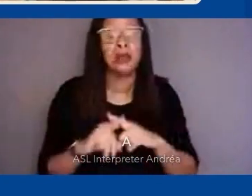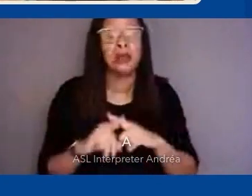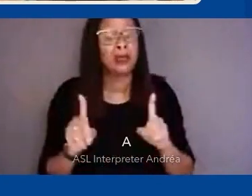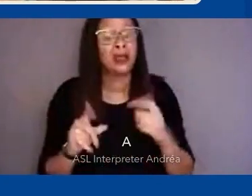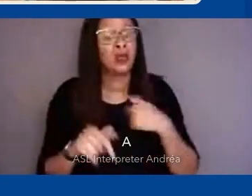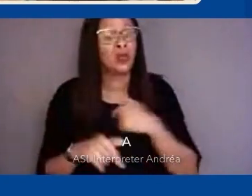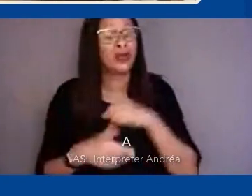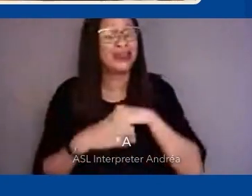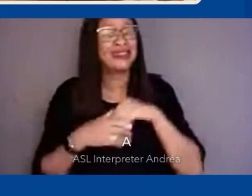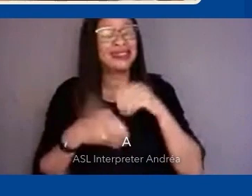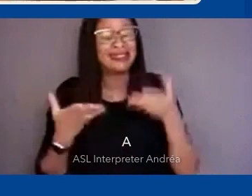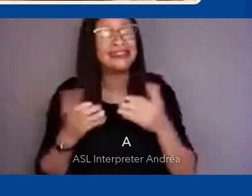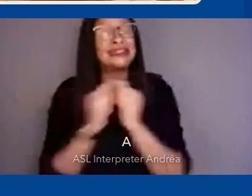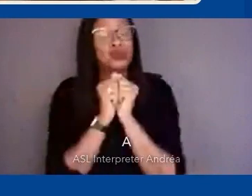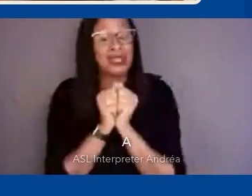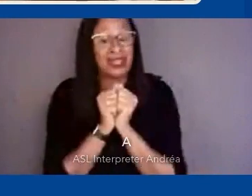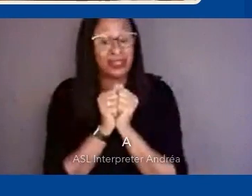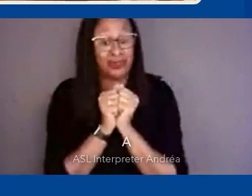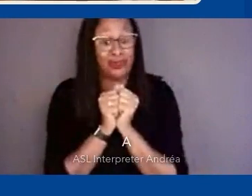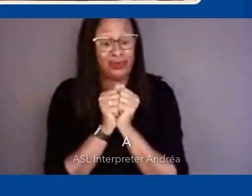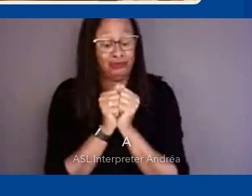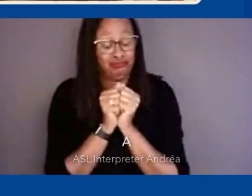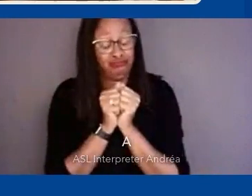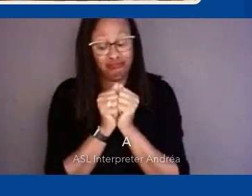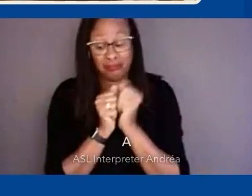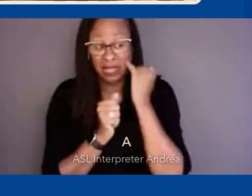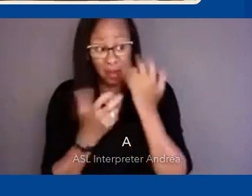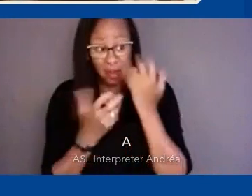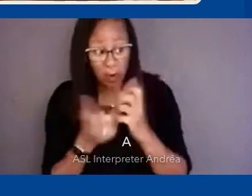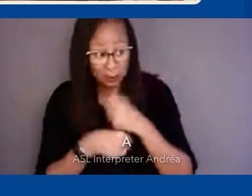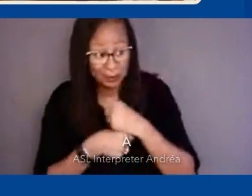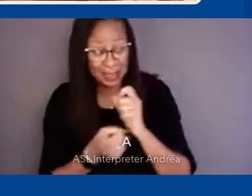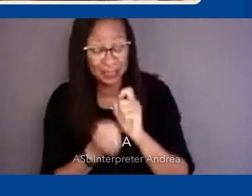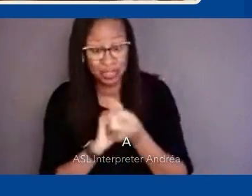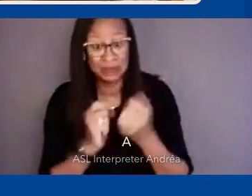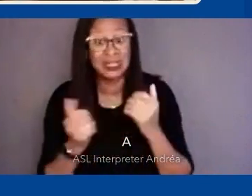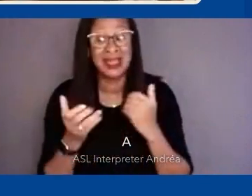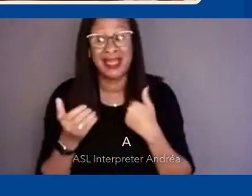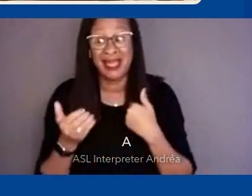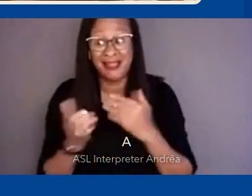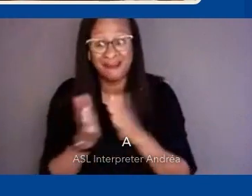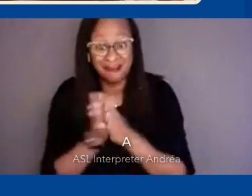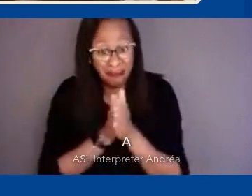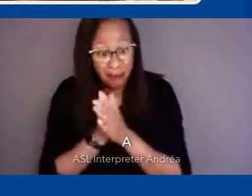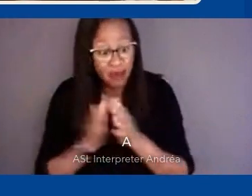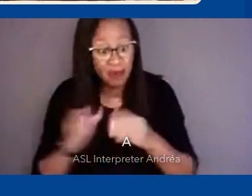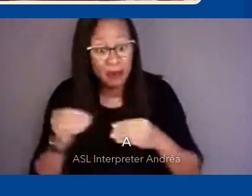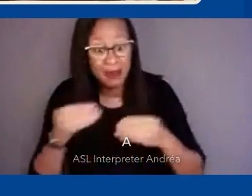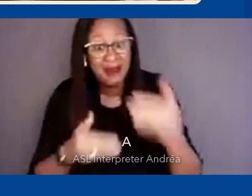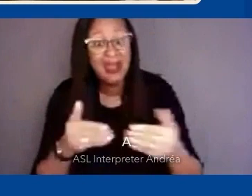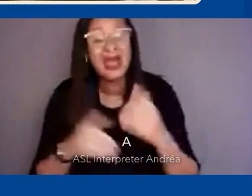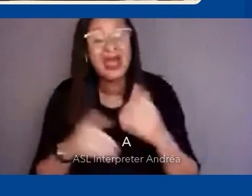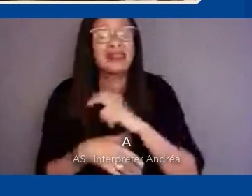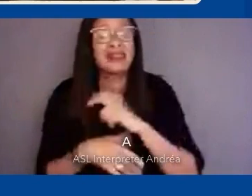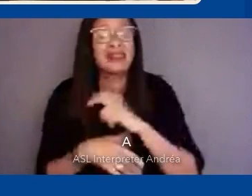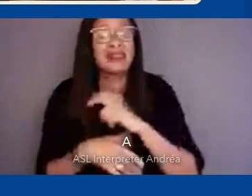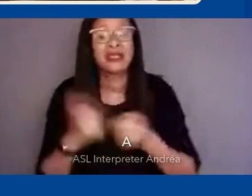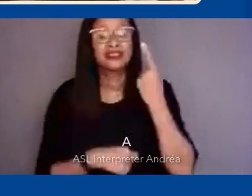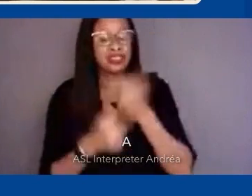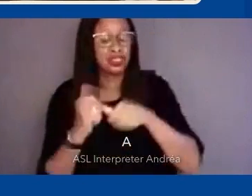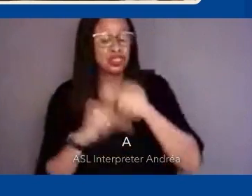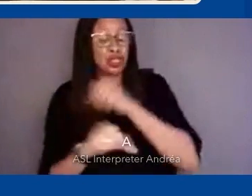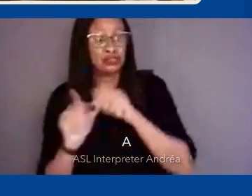this together. And if we're gonna make change, if we're gonna have momentum, then we have to understand each other's point of view